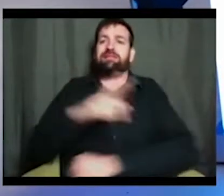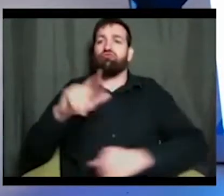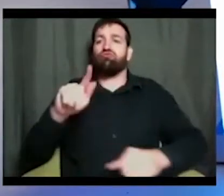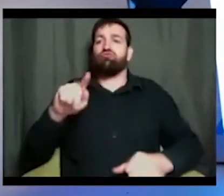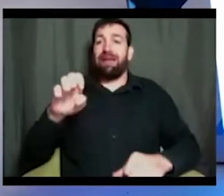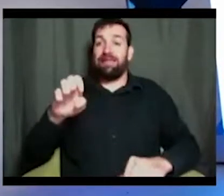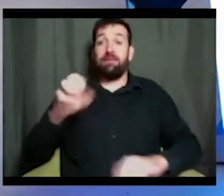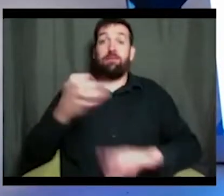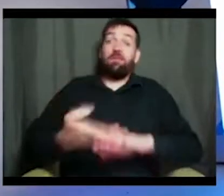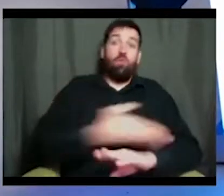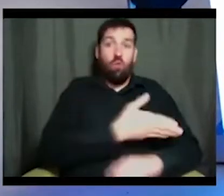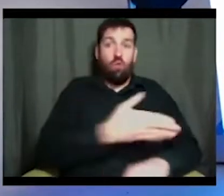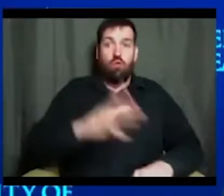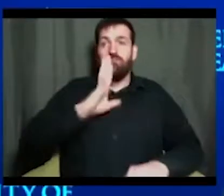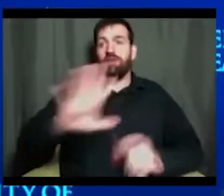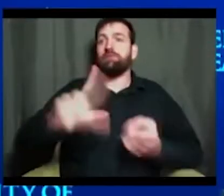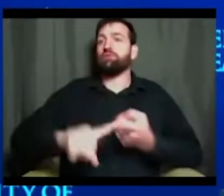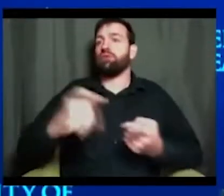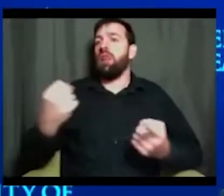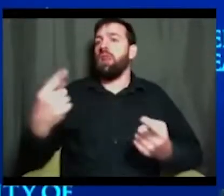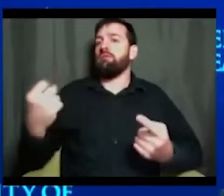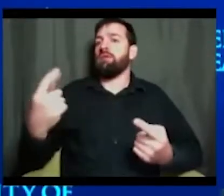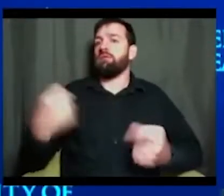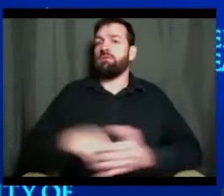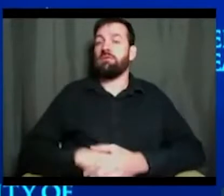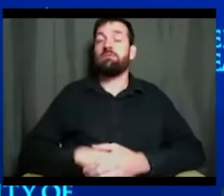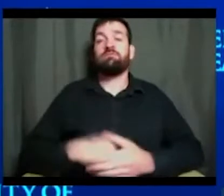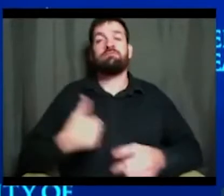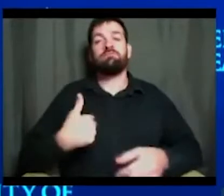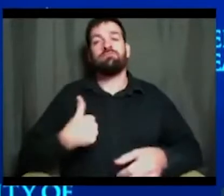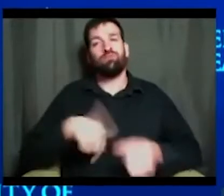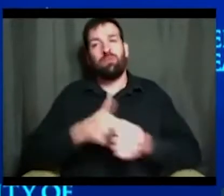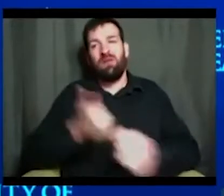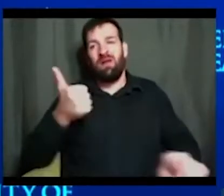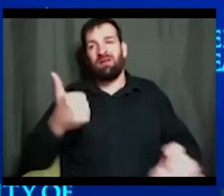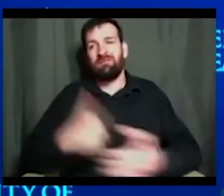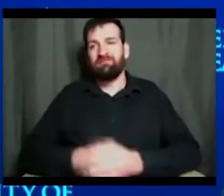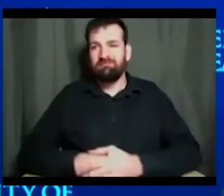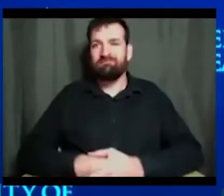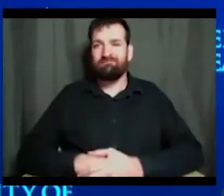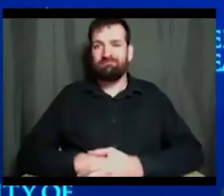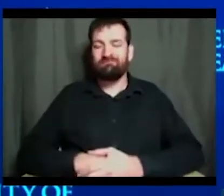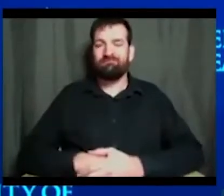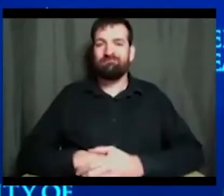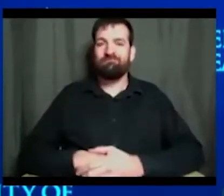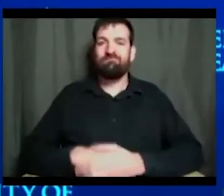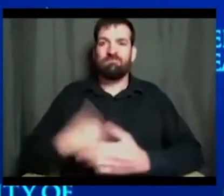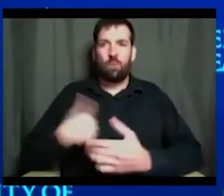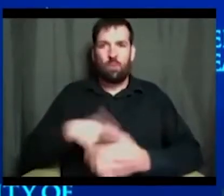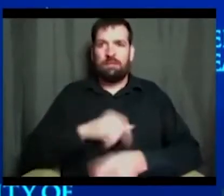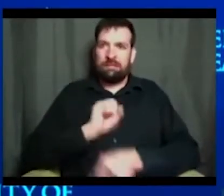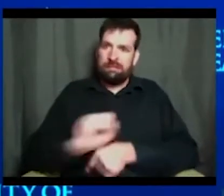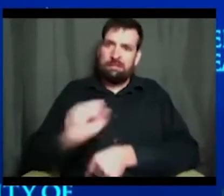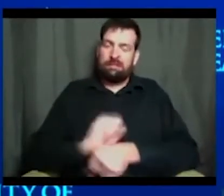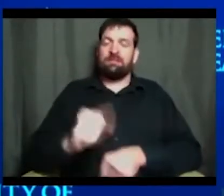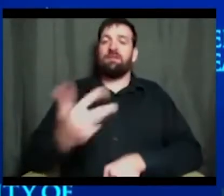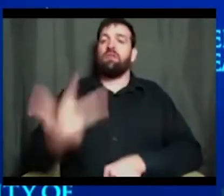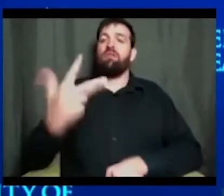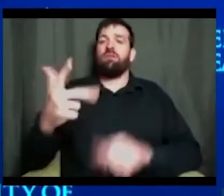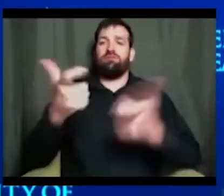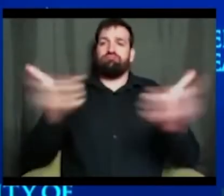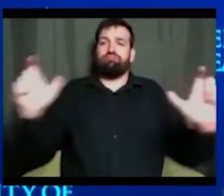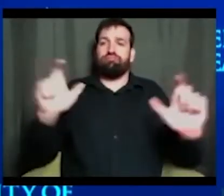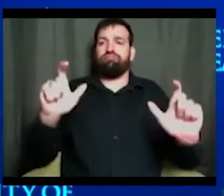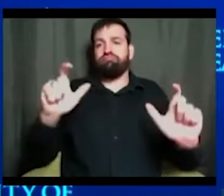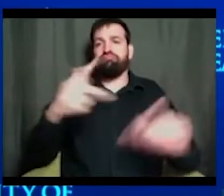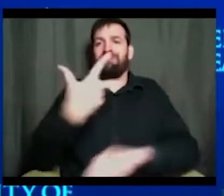11 group got authorized? So we're lagging. We've really worked hard. We had 3 mass vaccination sites up for a while. We've